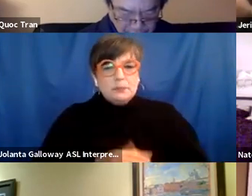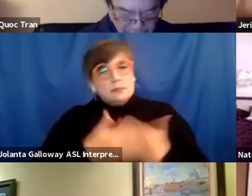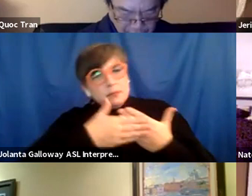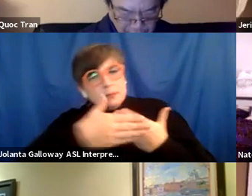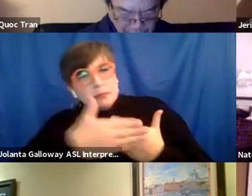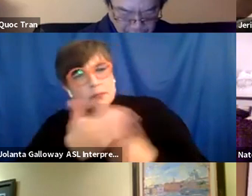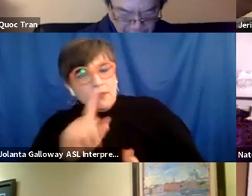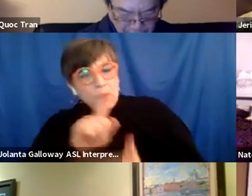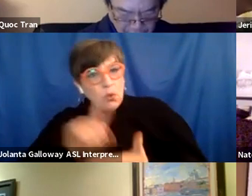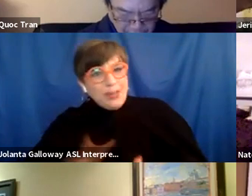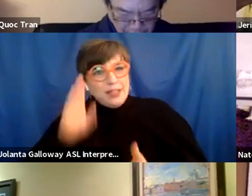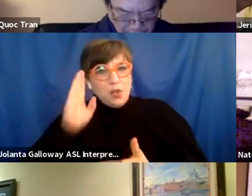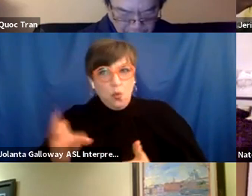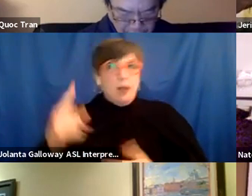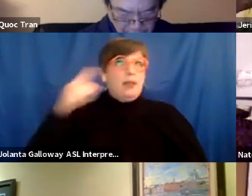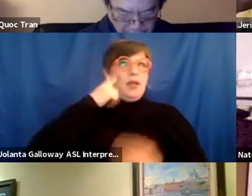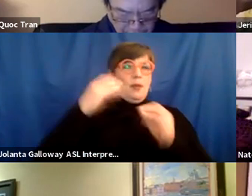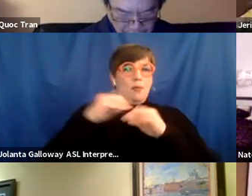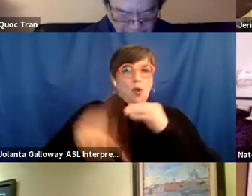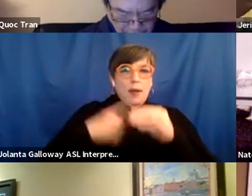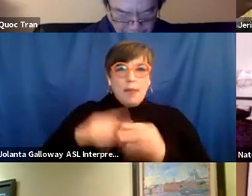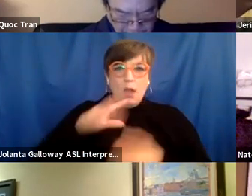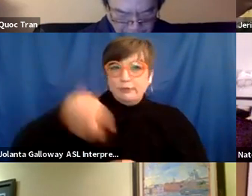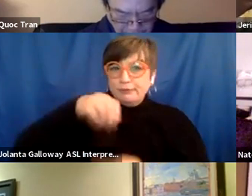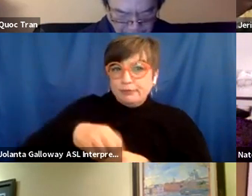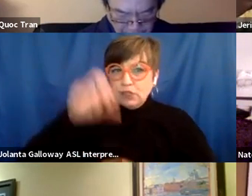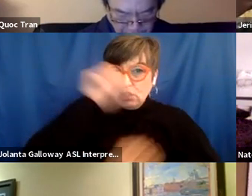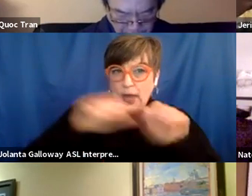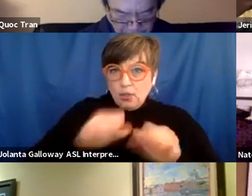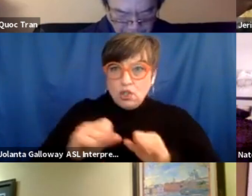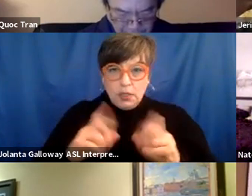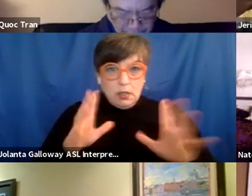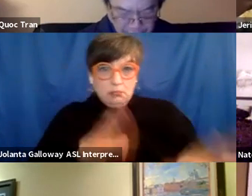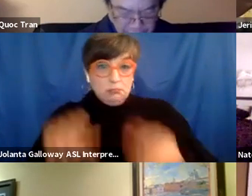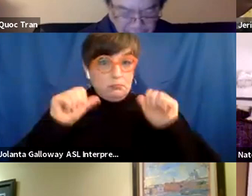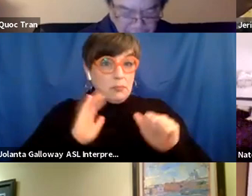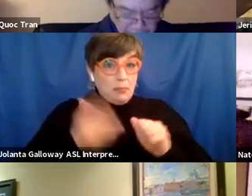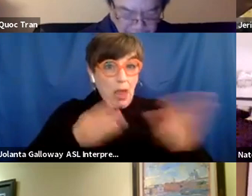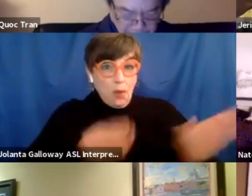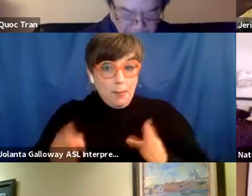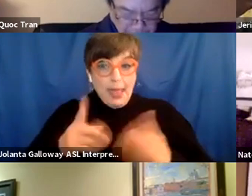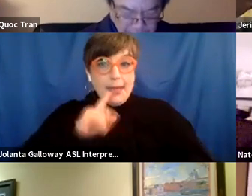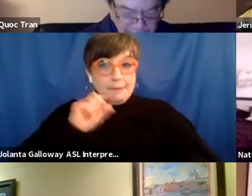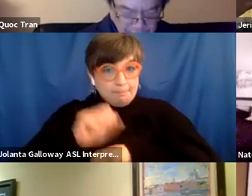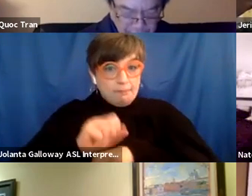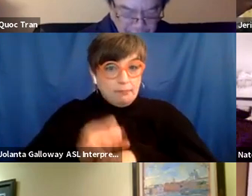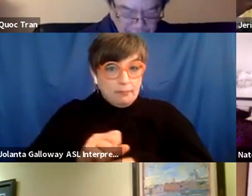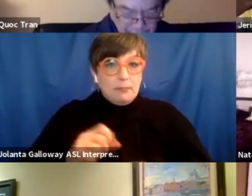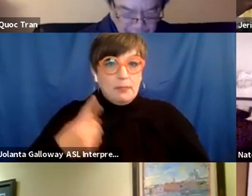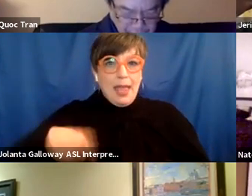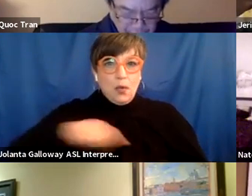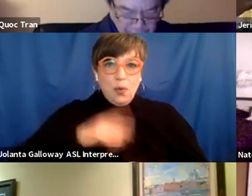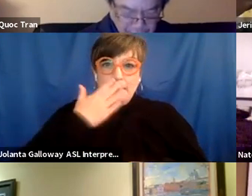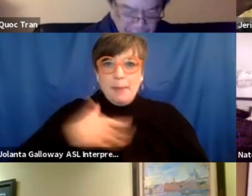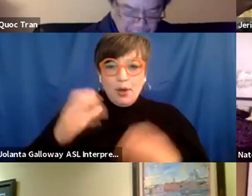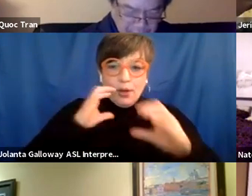our comprehensive strategy to realize our promises of our plans so that we better communicate with students and families and engage